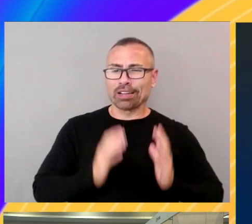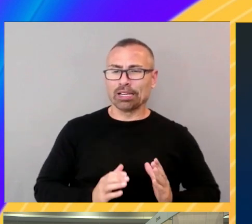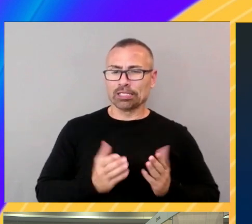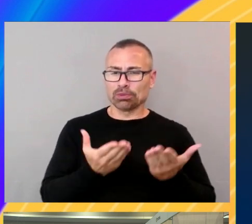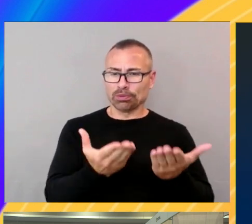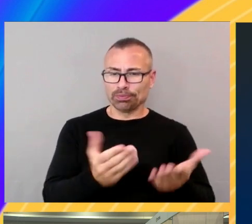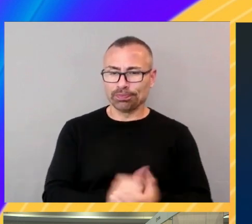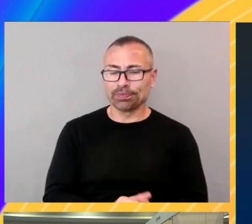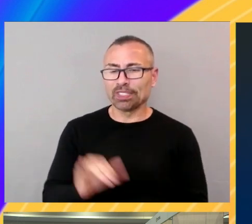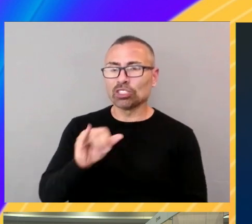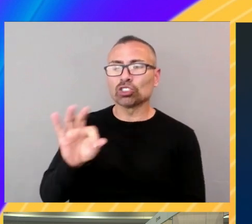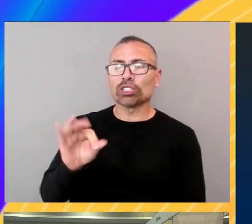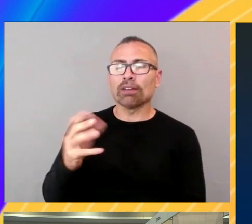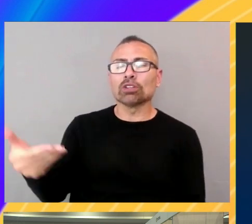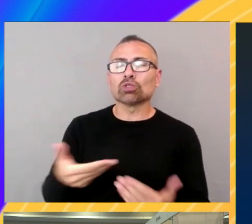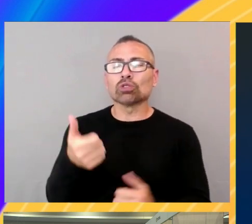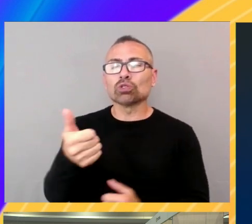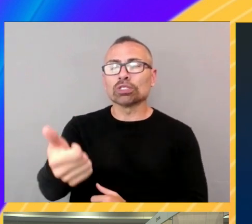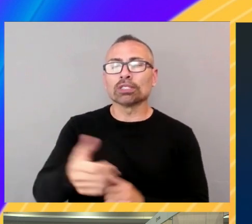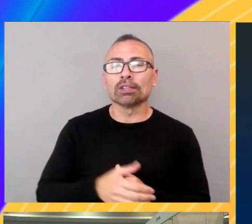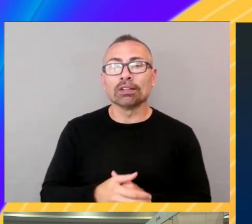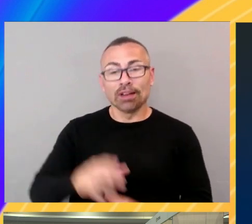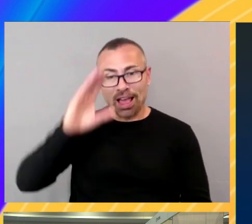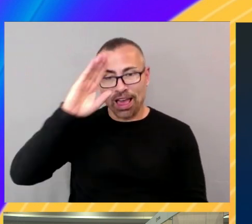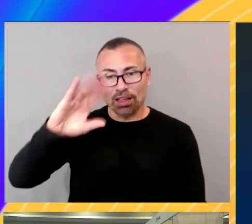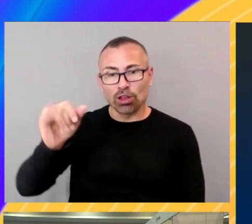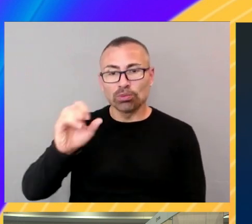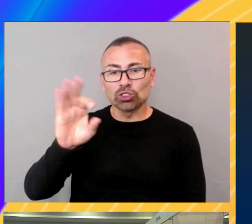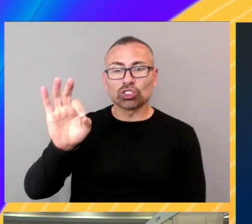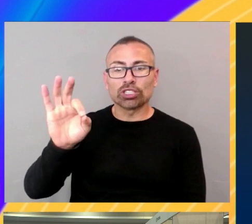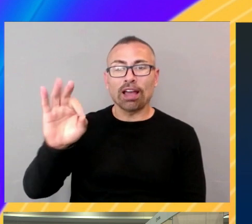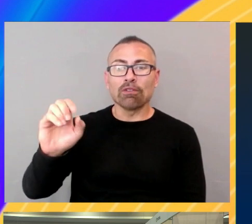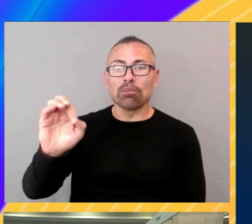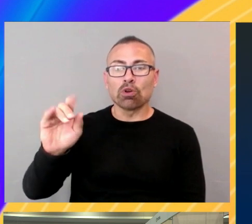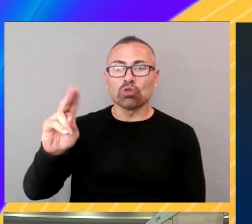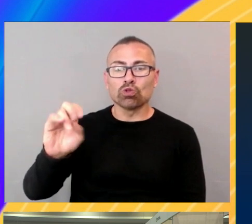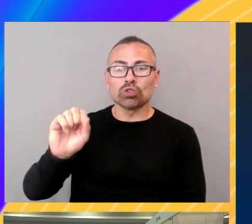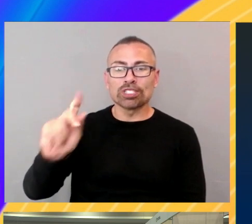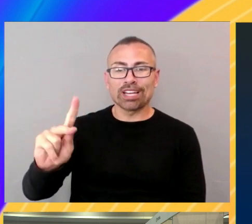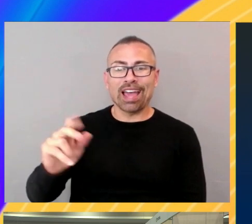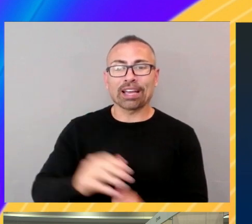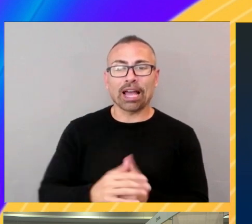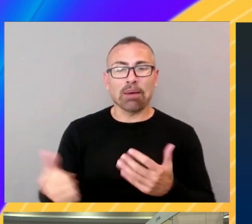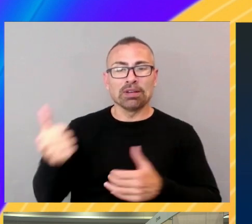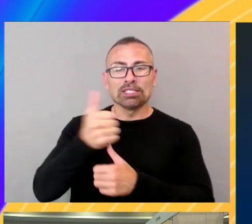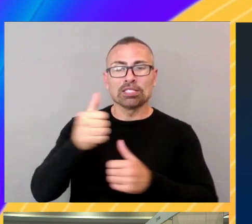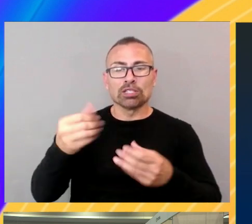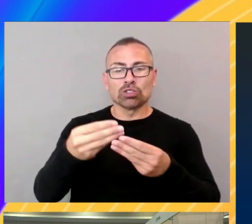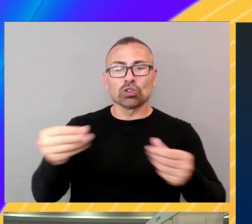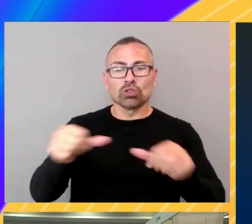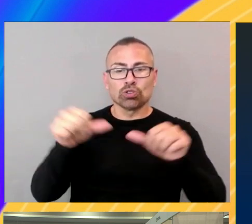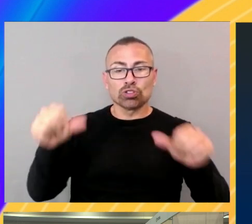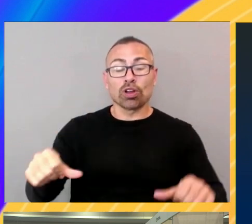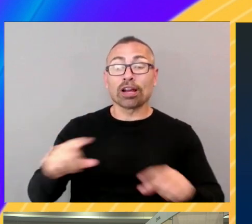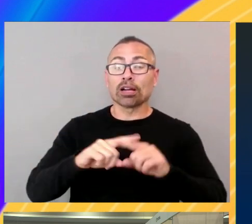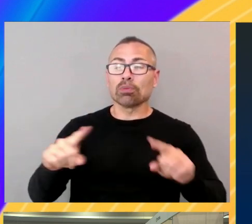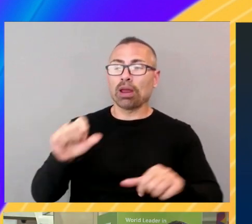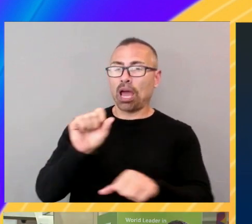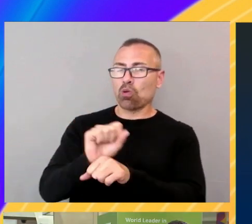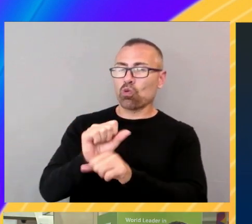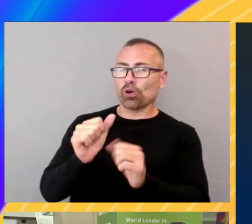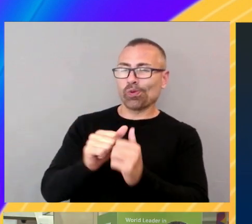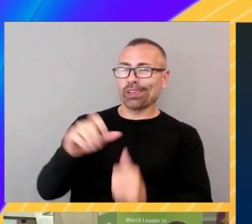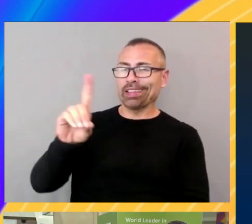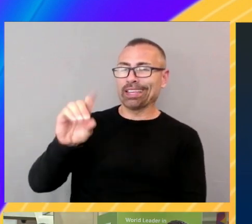hey everyone, my name is Jeff Marushak. I'm a Senior Solutions Architect, as Tom mentioned, but I am on our DoD Air Force team, and I've been